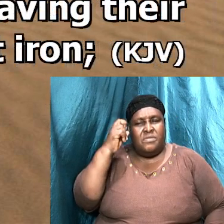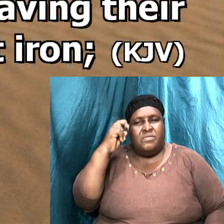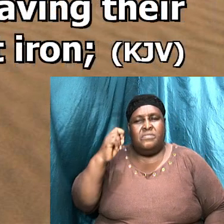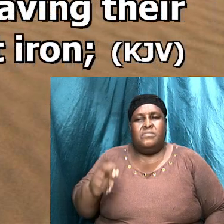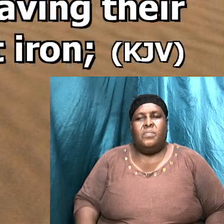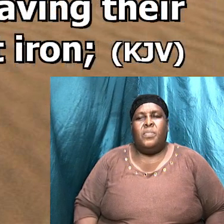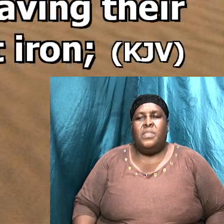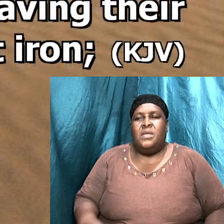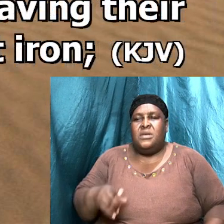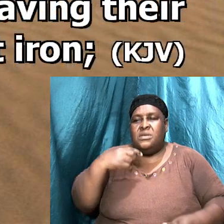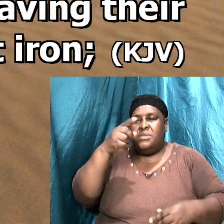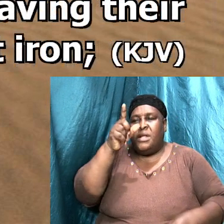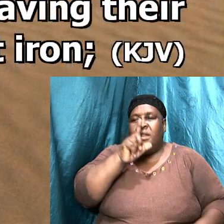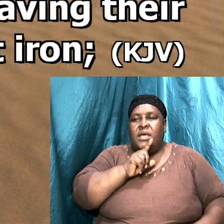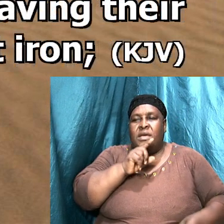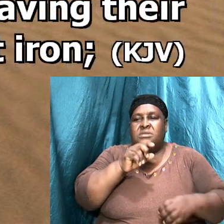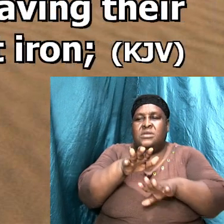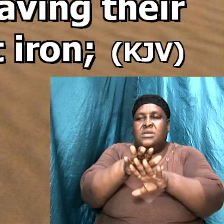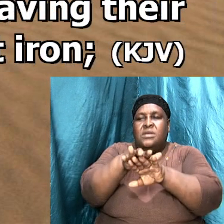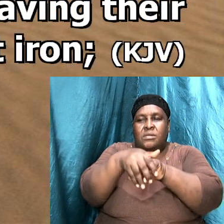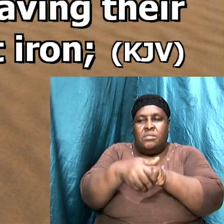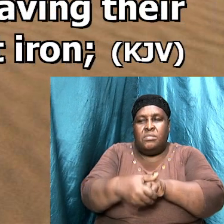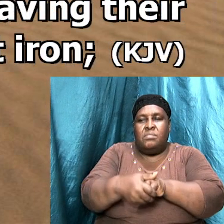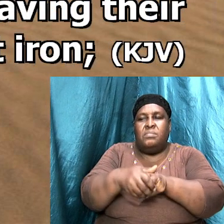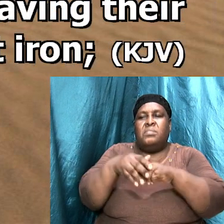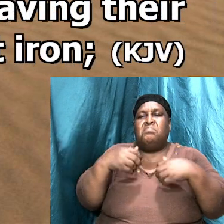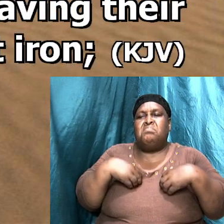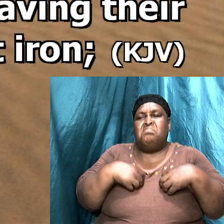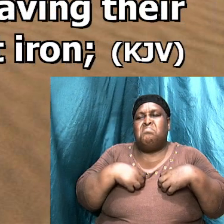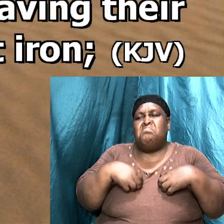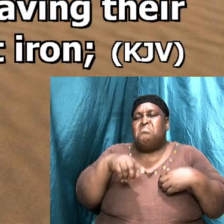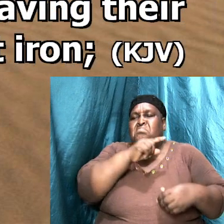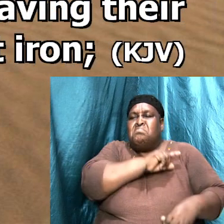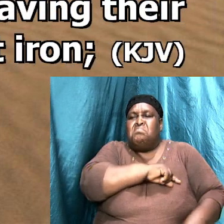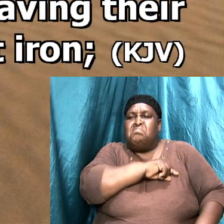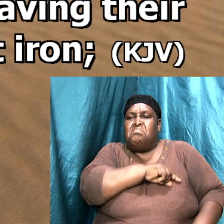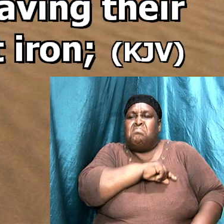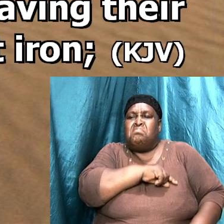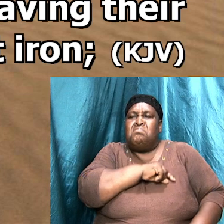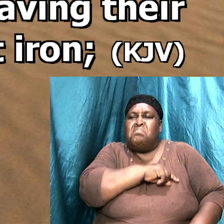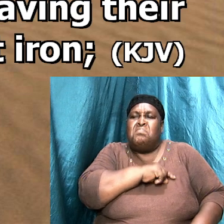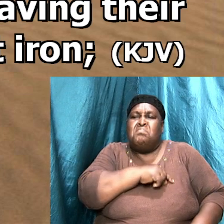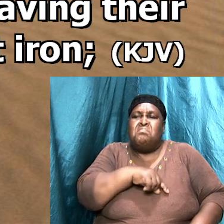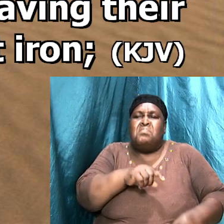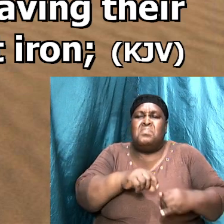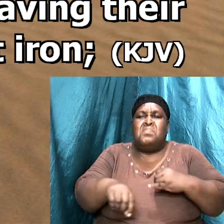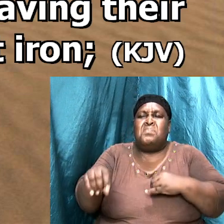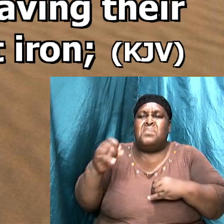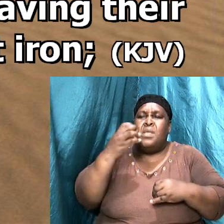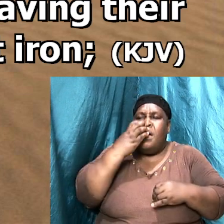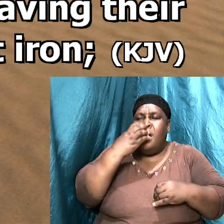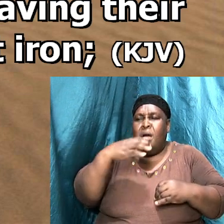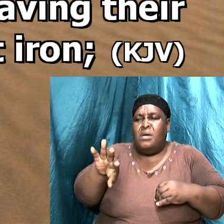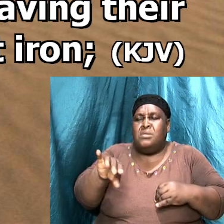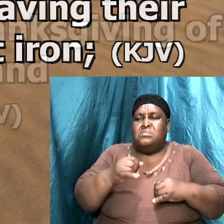Speaking lies in hypocrisy, having their conscience seared with a hot iron,